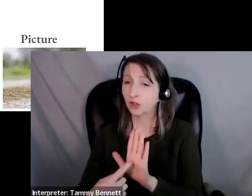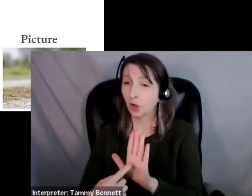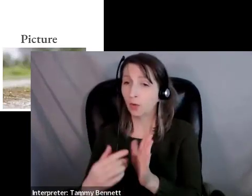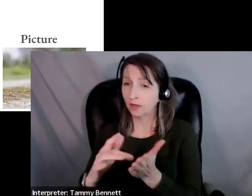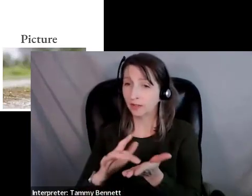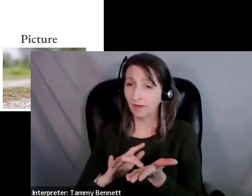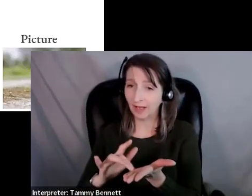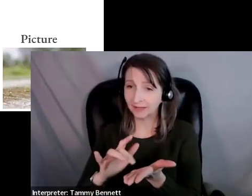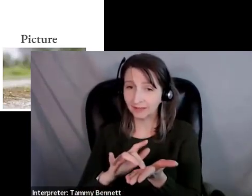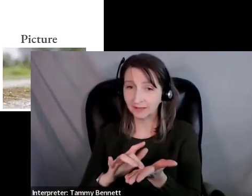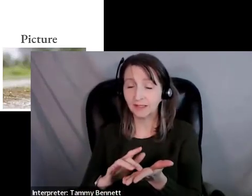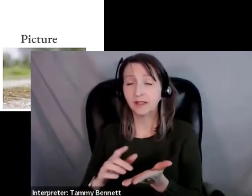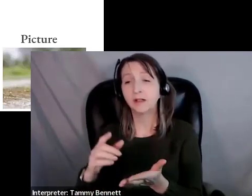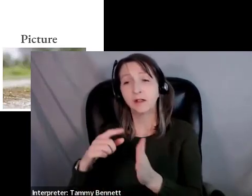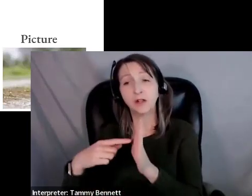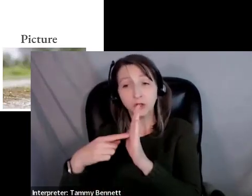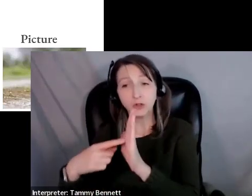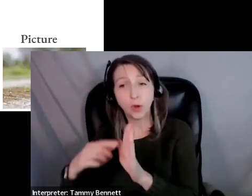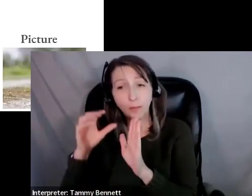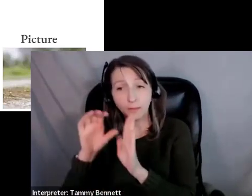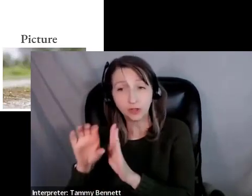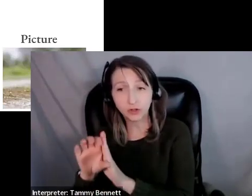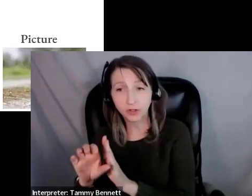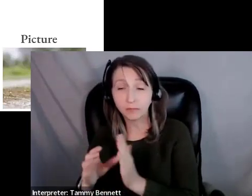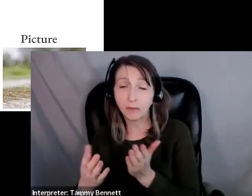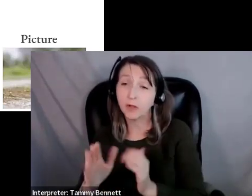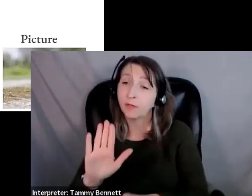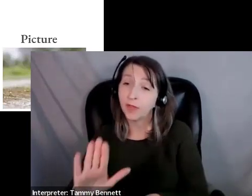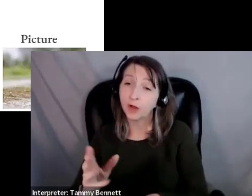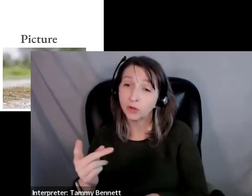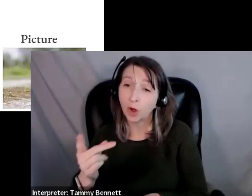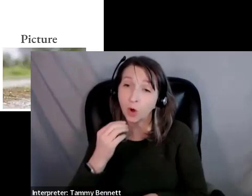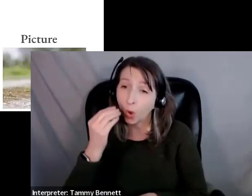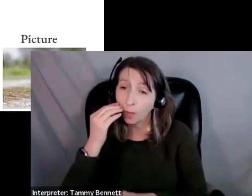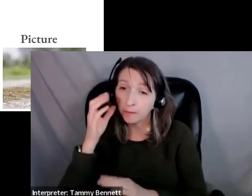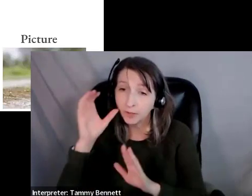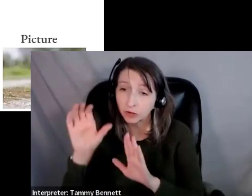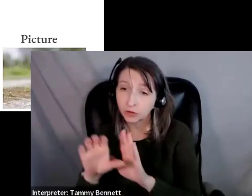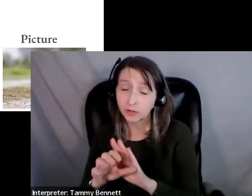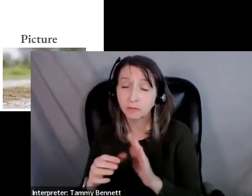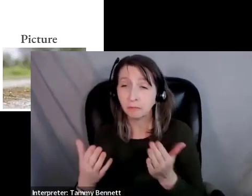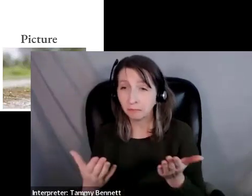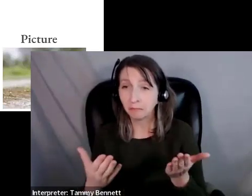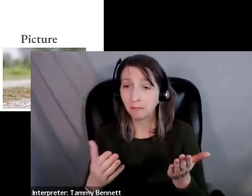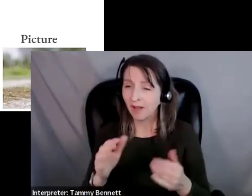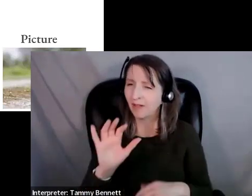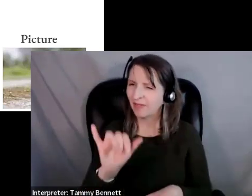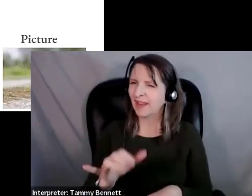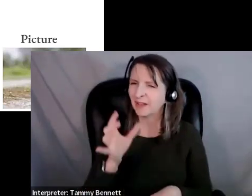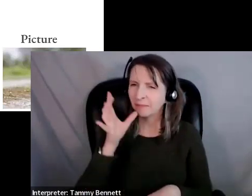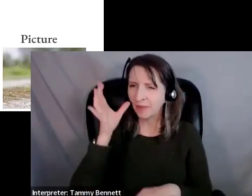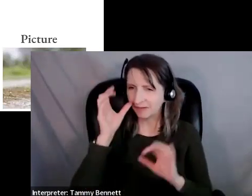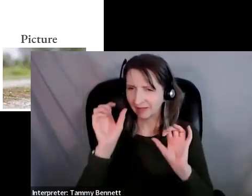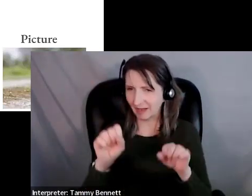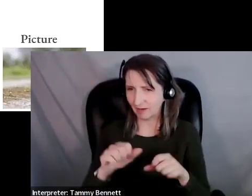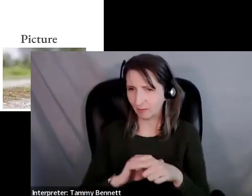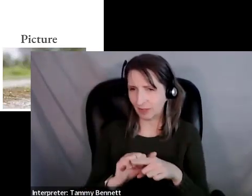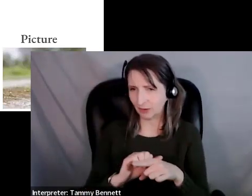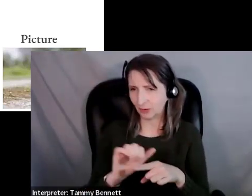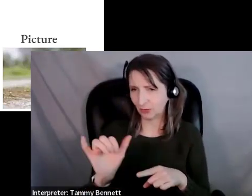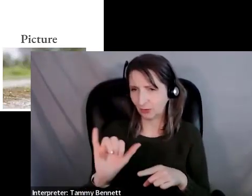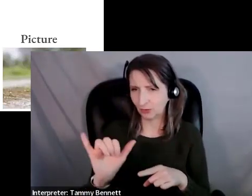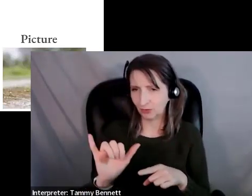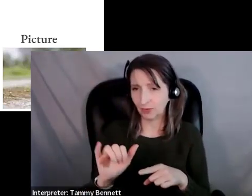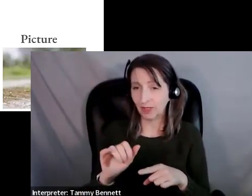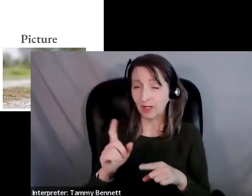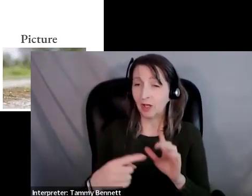couple of different pictures of a dog, or maybe they're a picture of their dog at home. And this is also something that parents can do at home. So whether they can, they're modeling on their